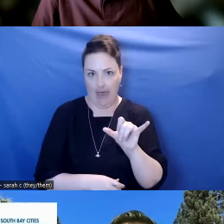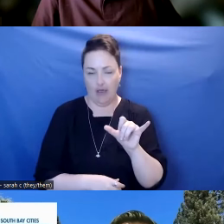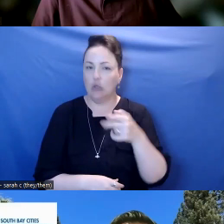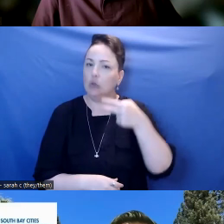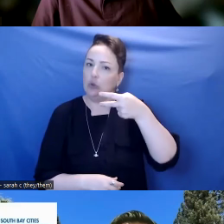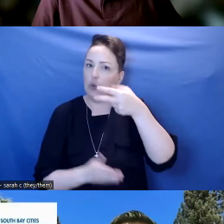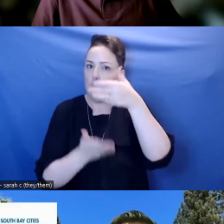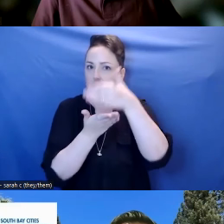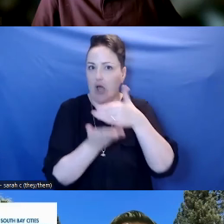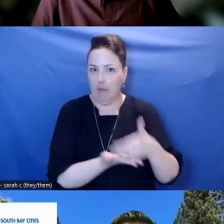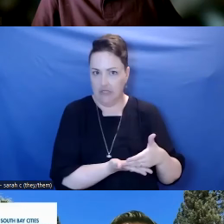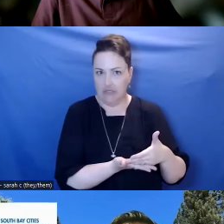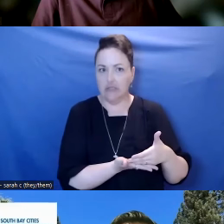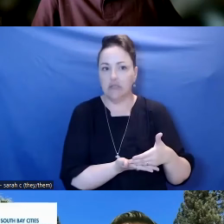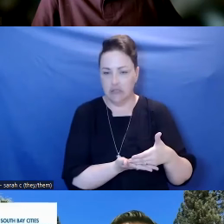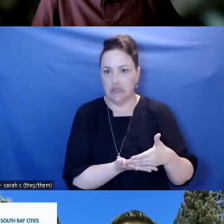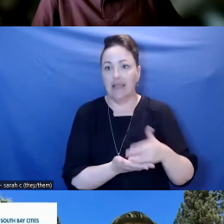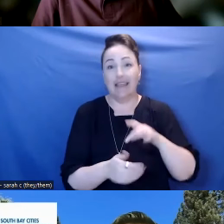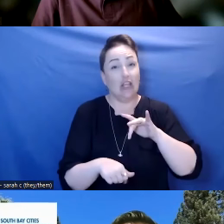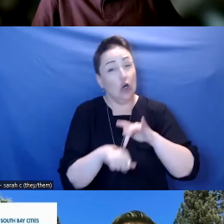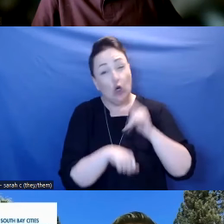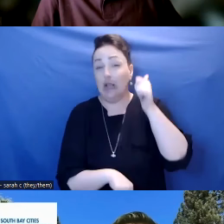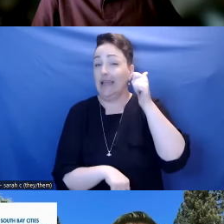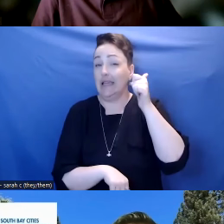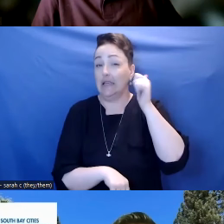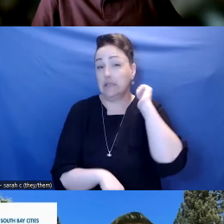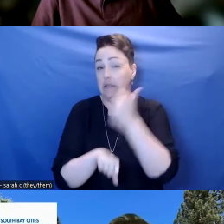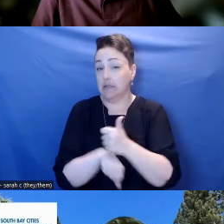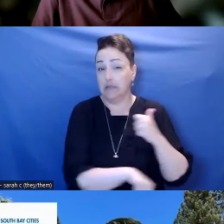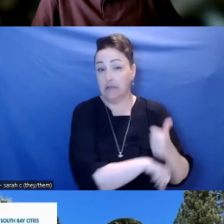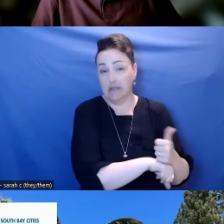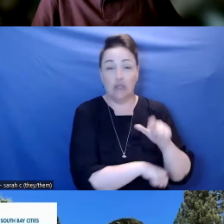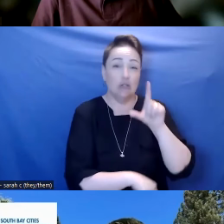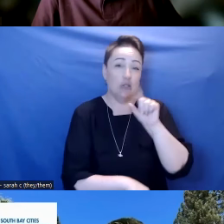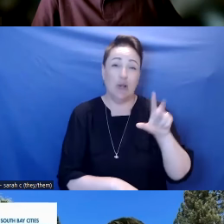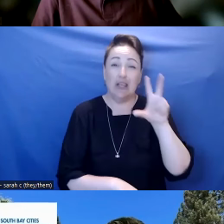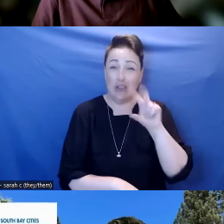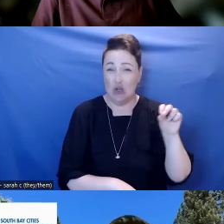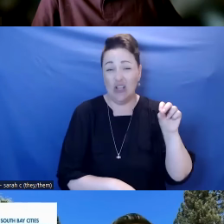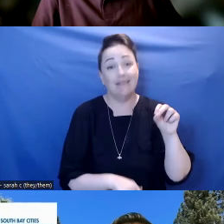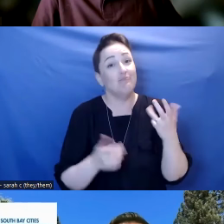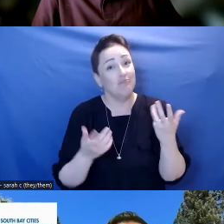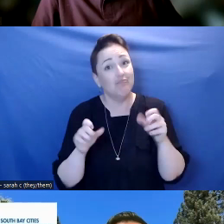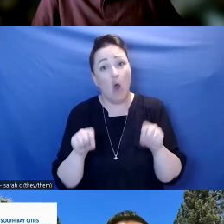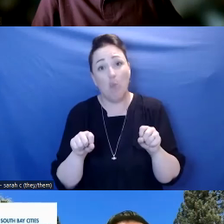until at least 2030 at the earliest, probably later than that. Other than that,